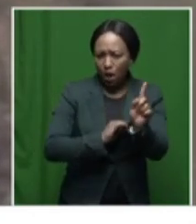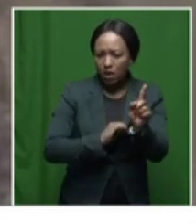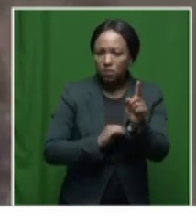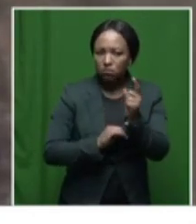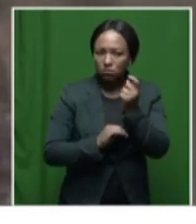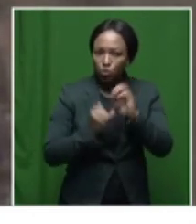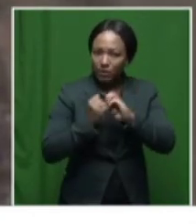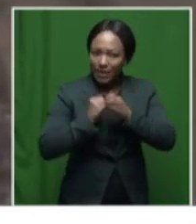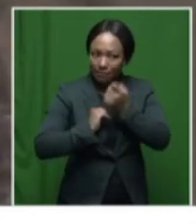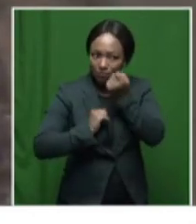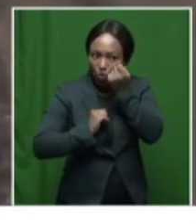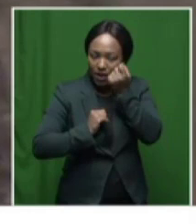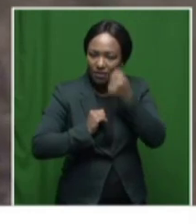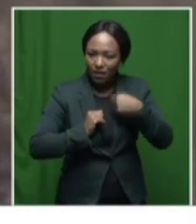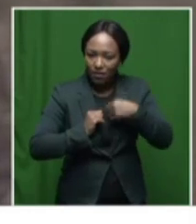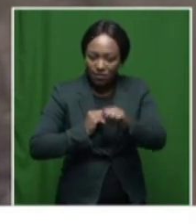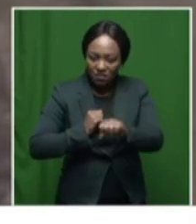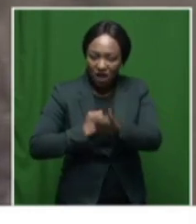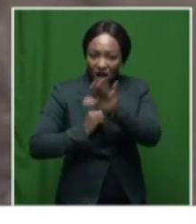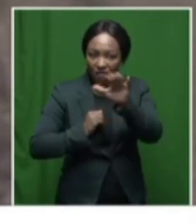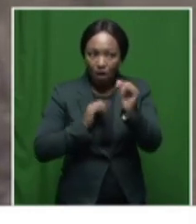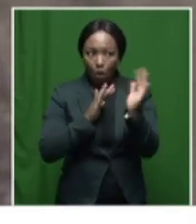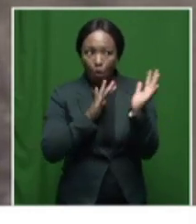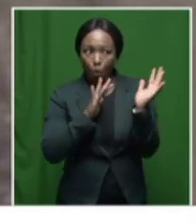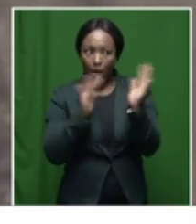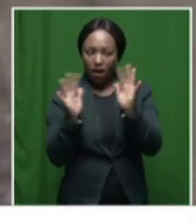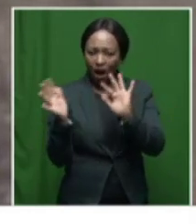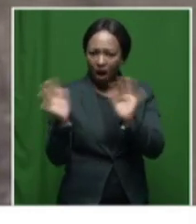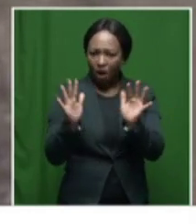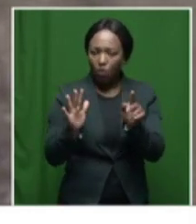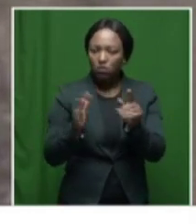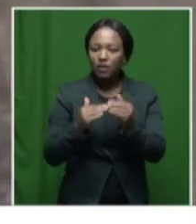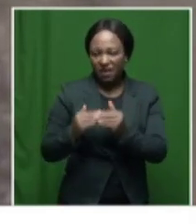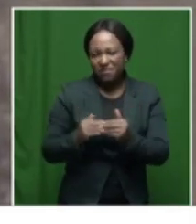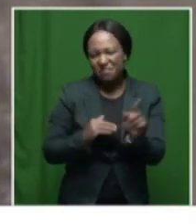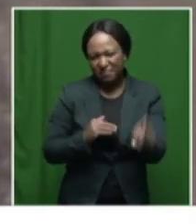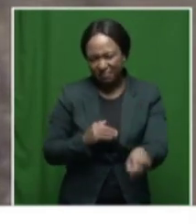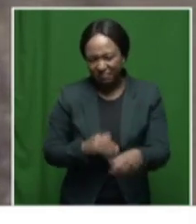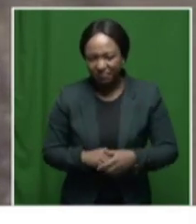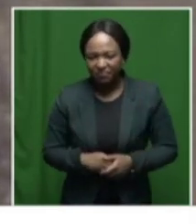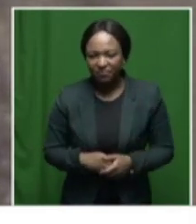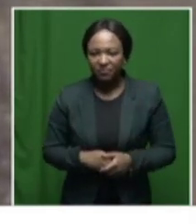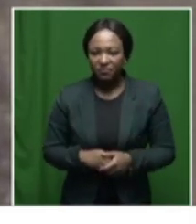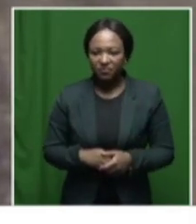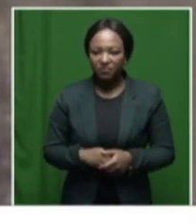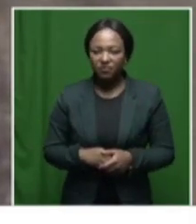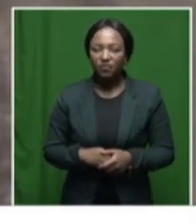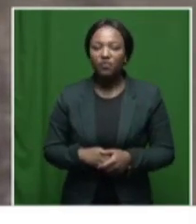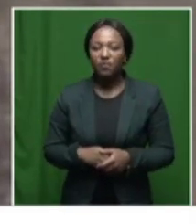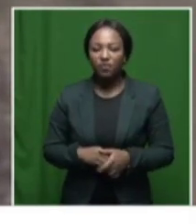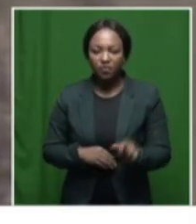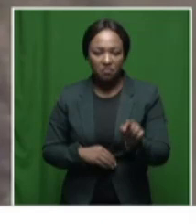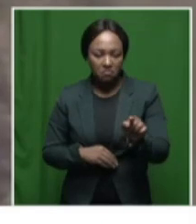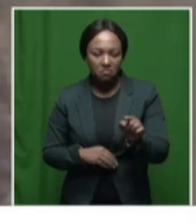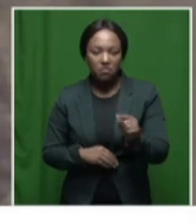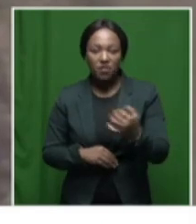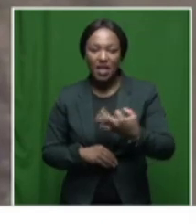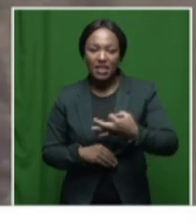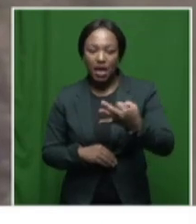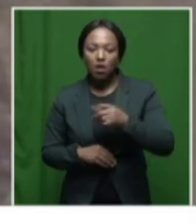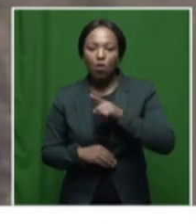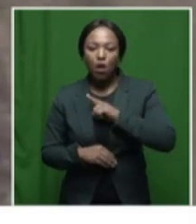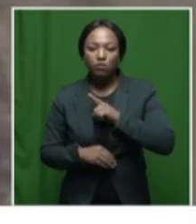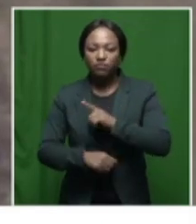South Africa. So we have to be extremely careful. And the third thing is get your boosters